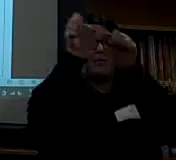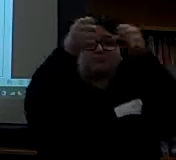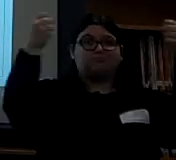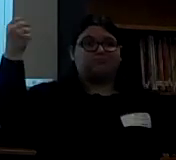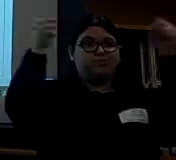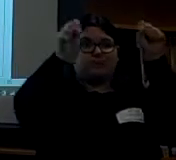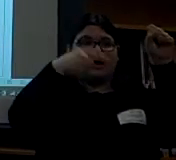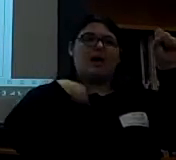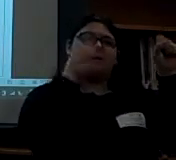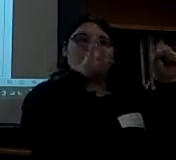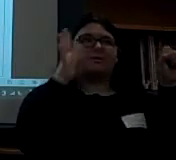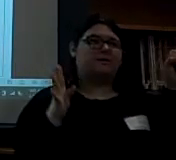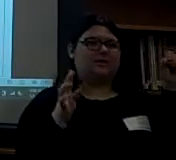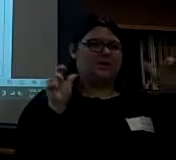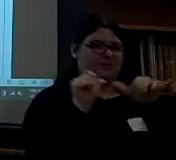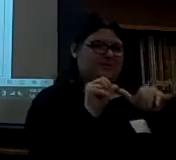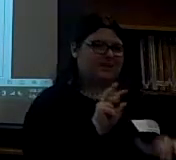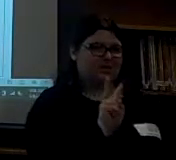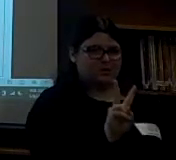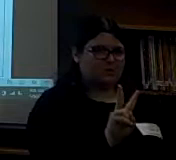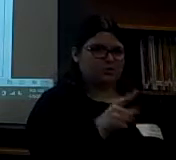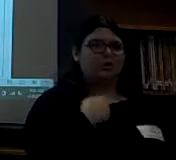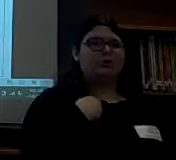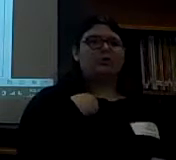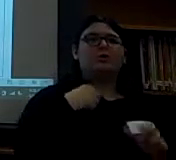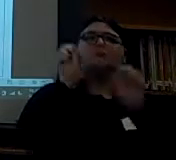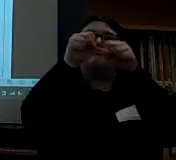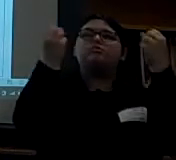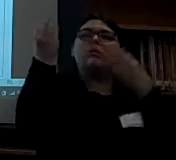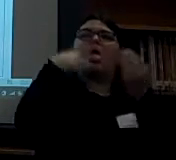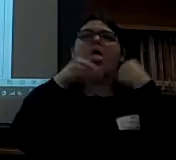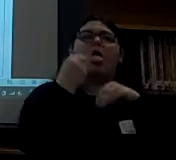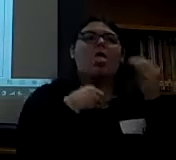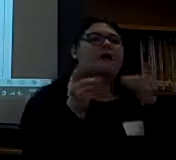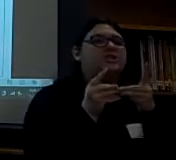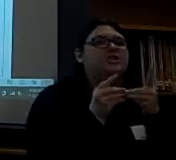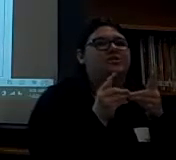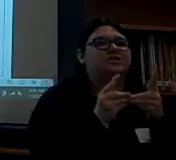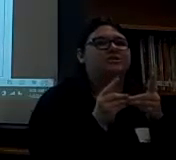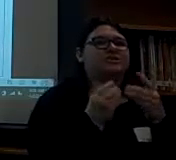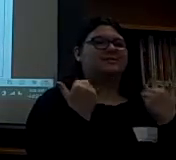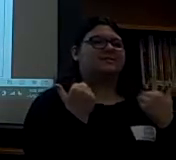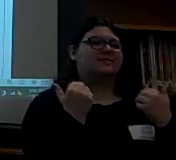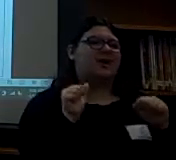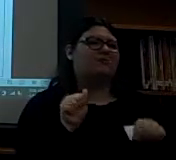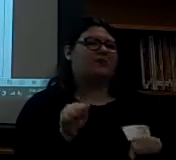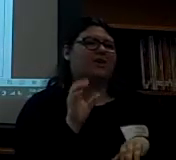will never be a size 2. I go to my pantry and I eat sugar. I'm like, oh, day is over. Now I could go get my chocolate.